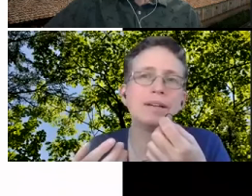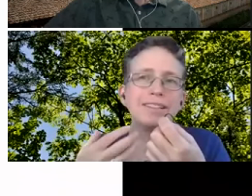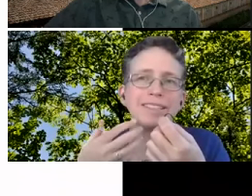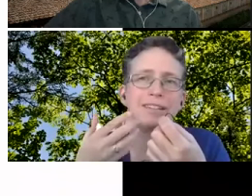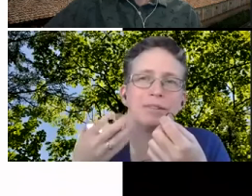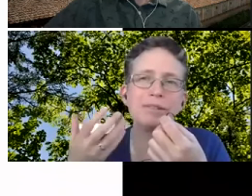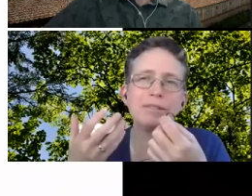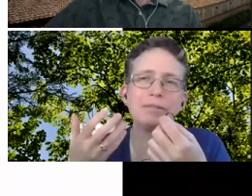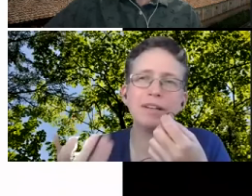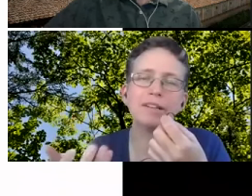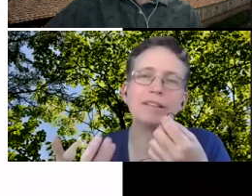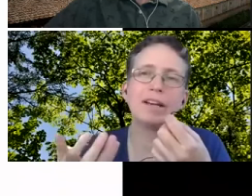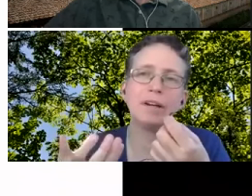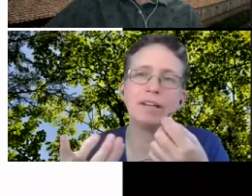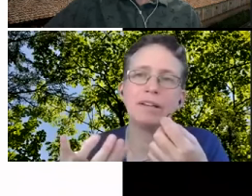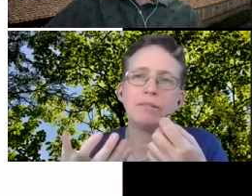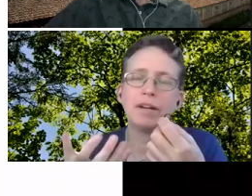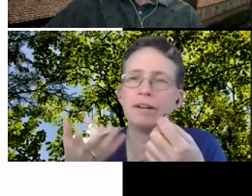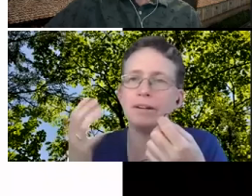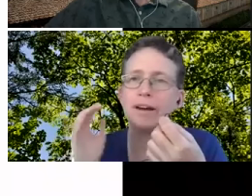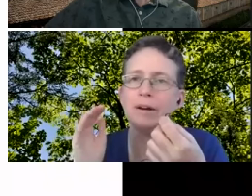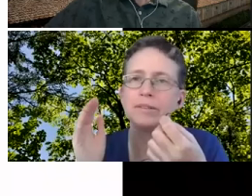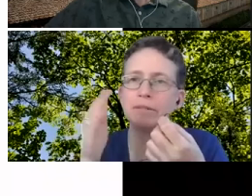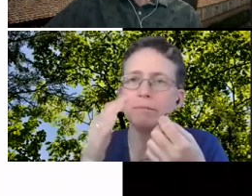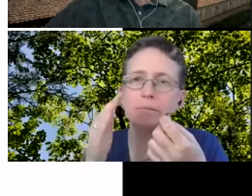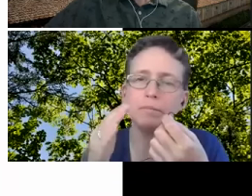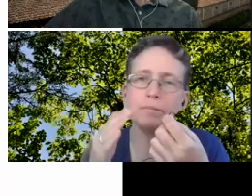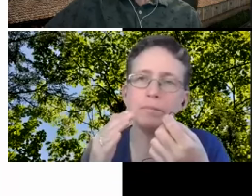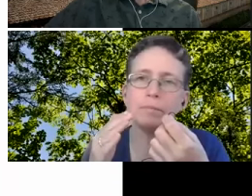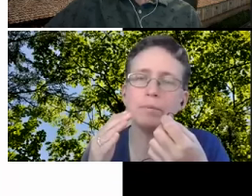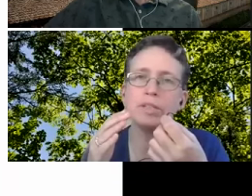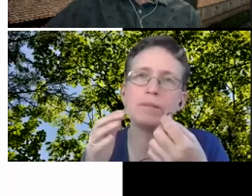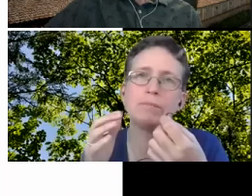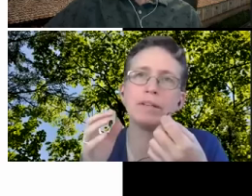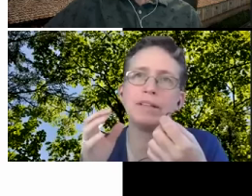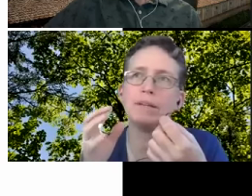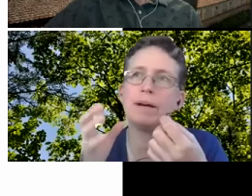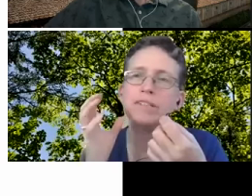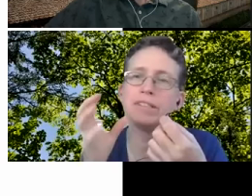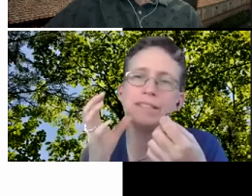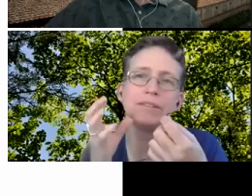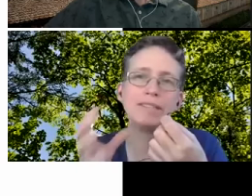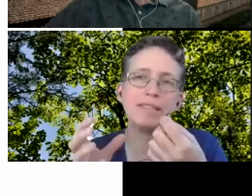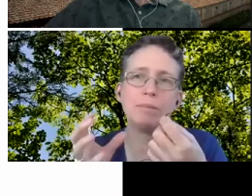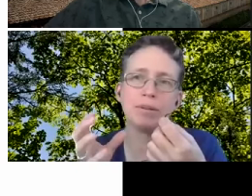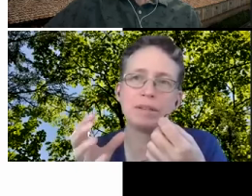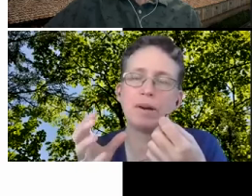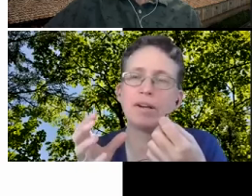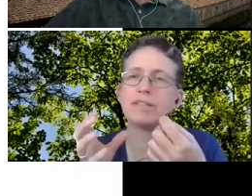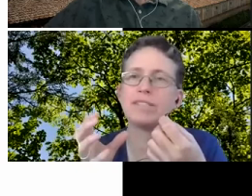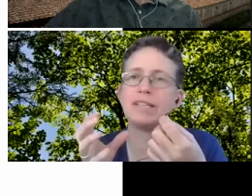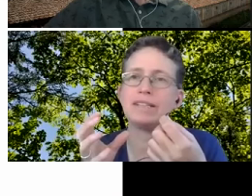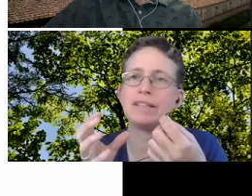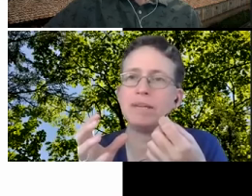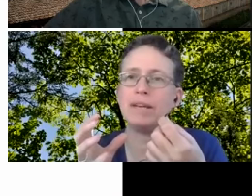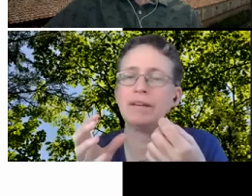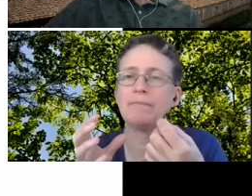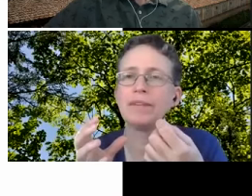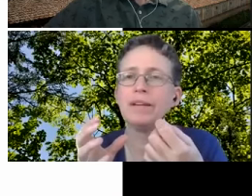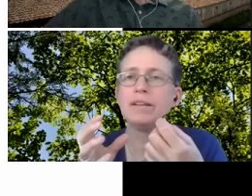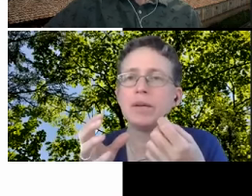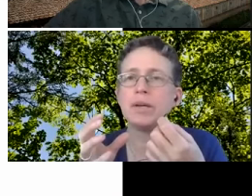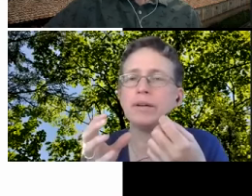But one other thing I want to sort of push people to think about just how stable some parts of cities can